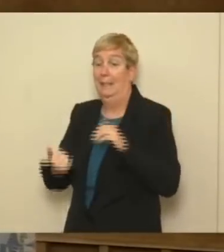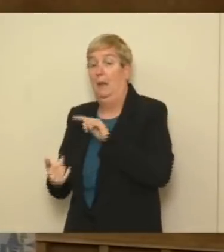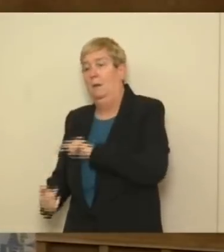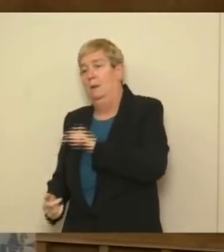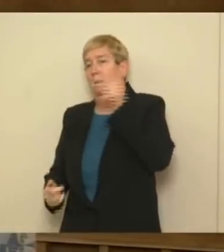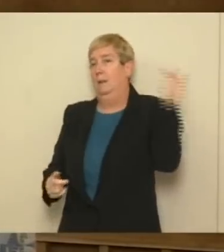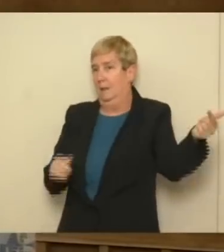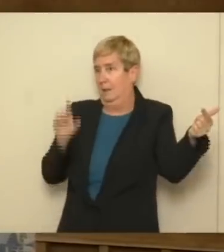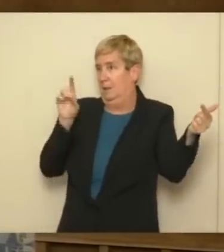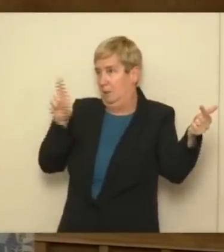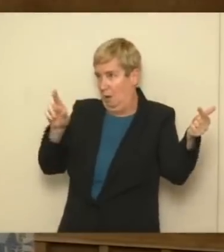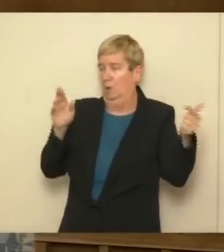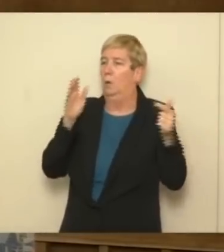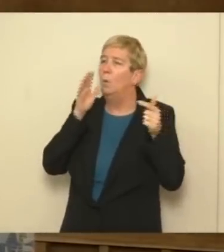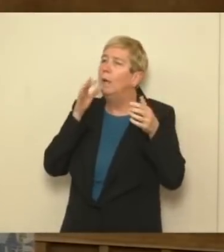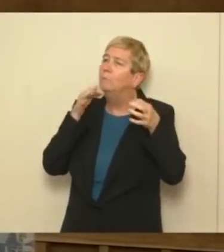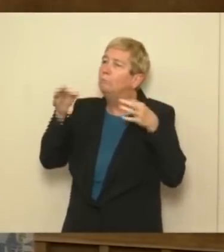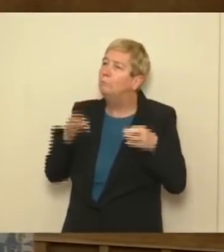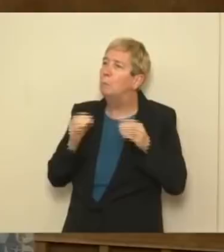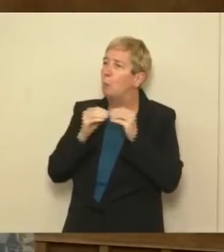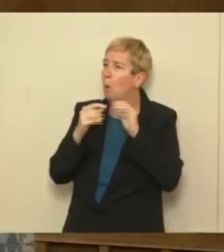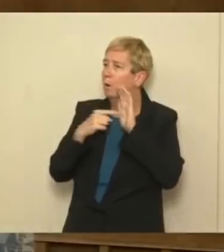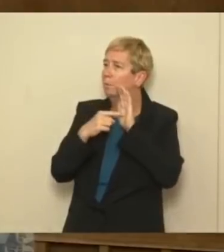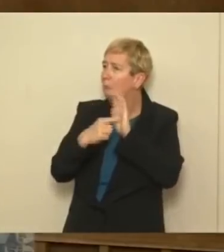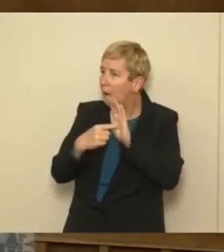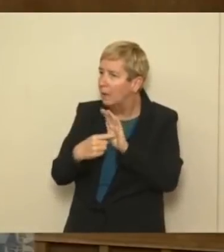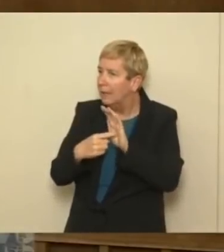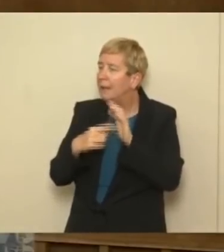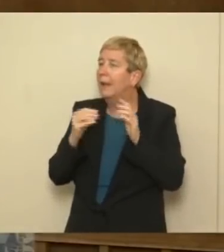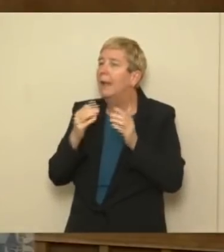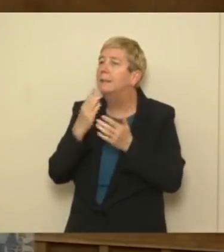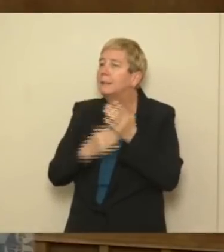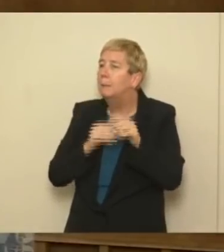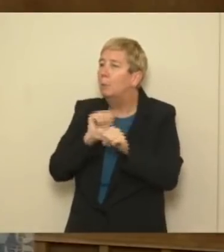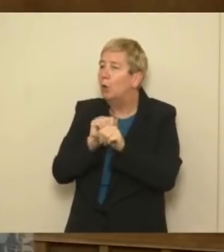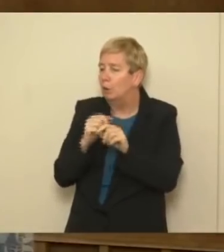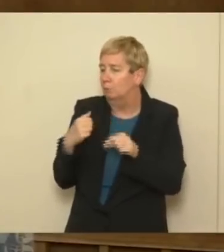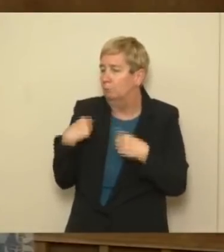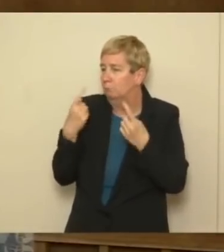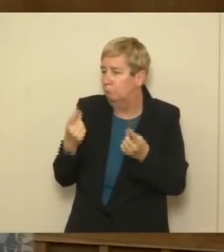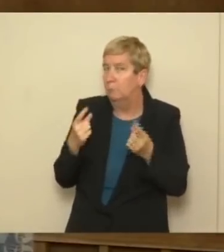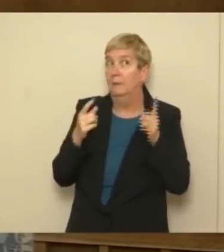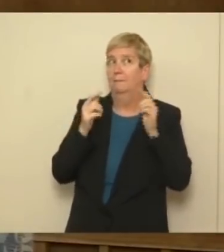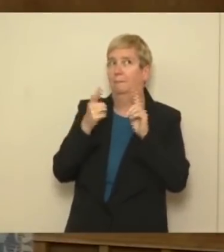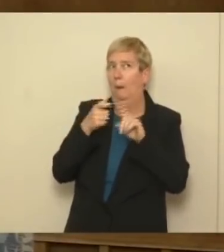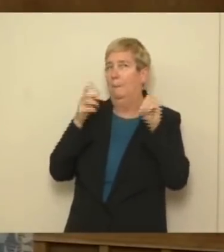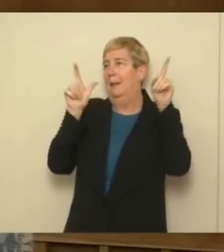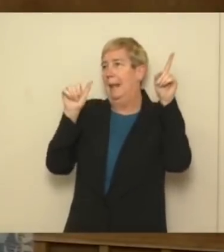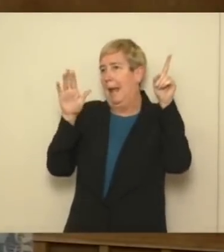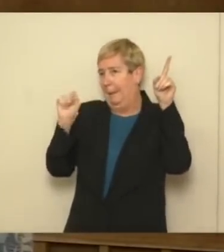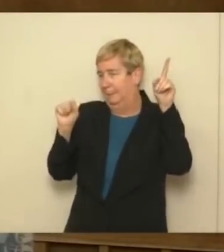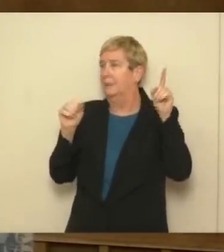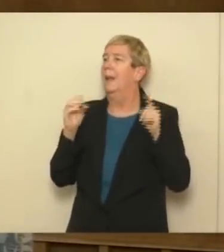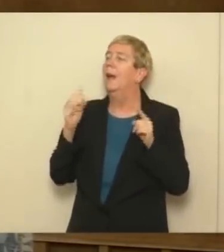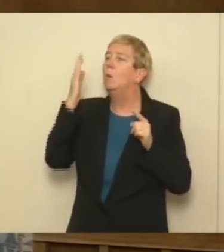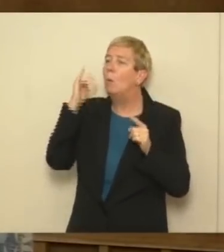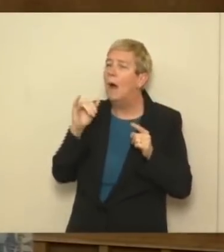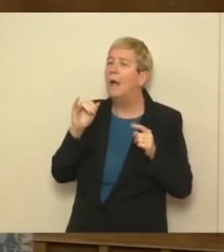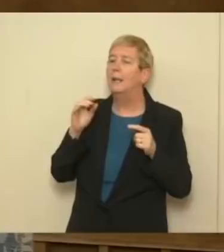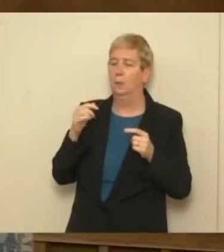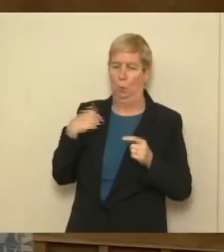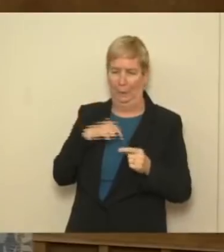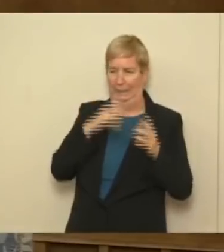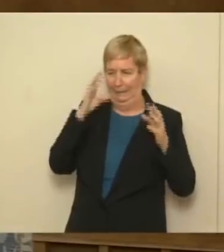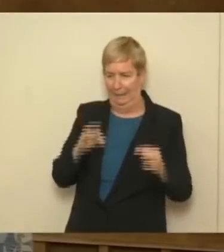so he can give a little bit on modeling, and he can discuss some of the work that's been done throughout the labs to show why the state chose to go into the hybrid